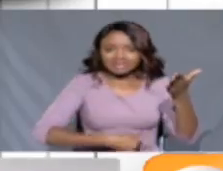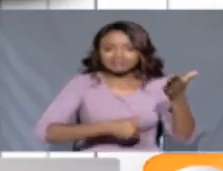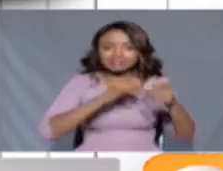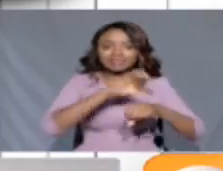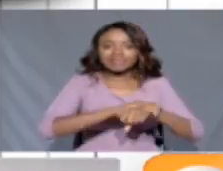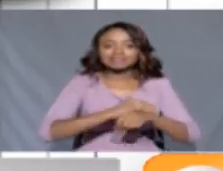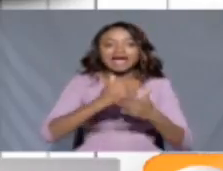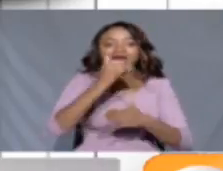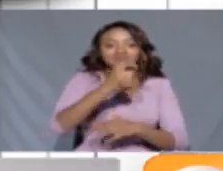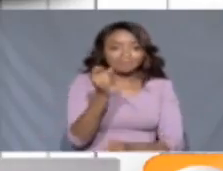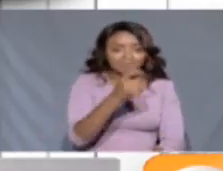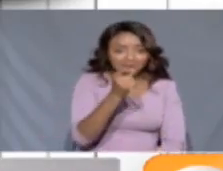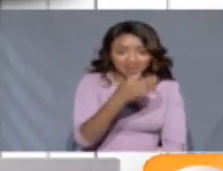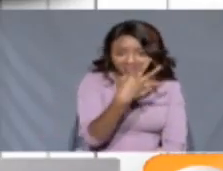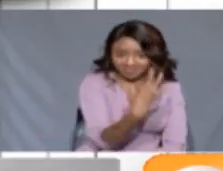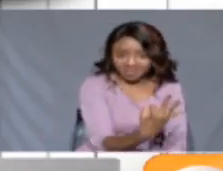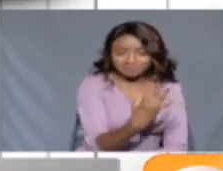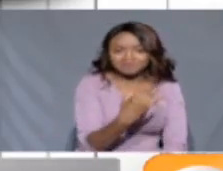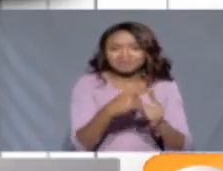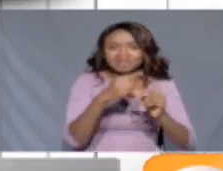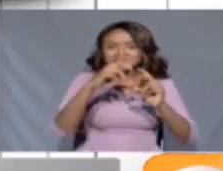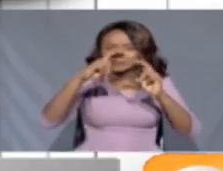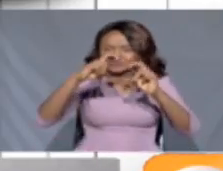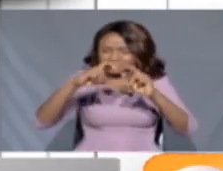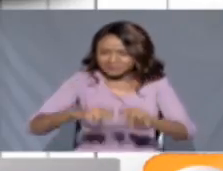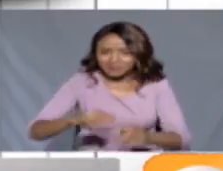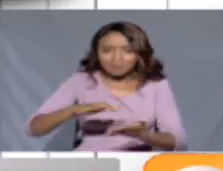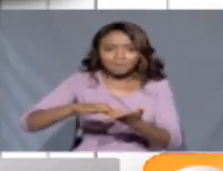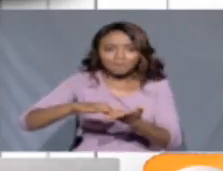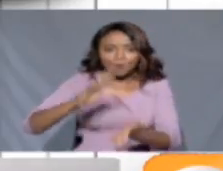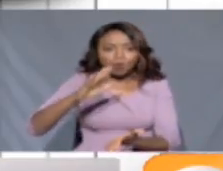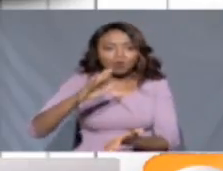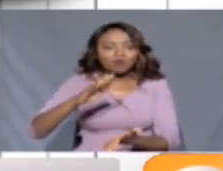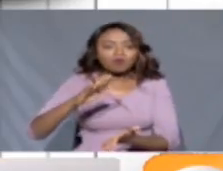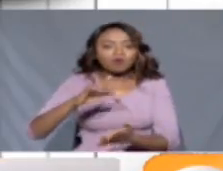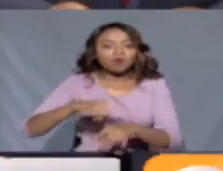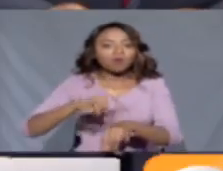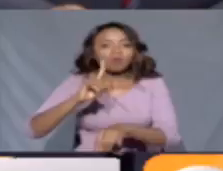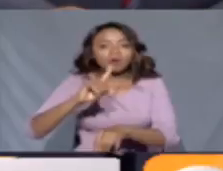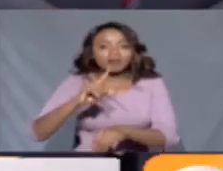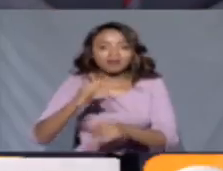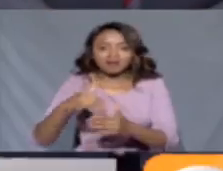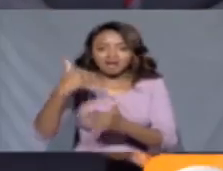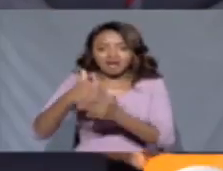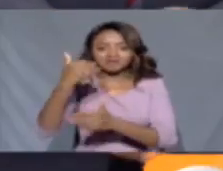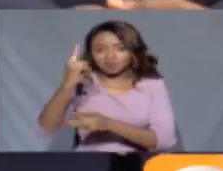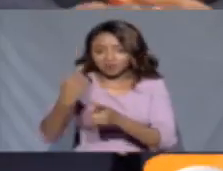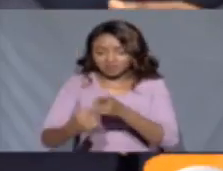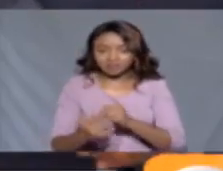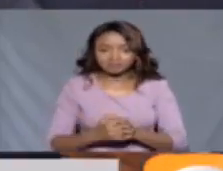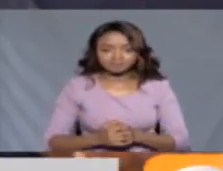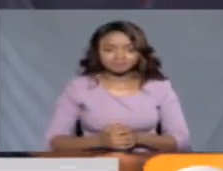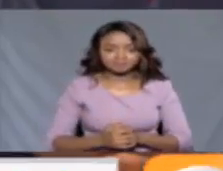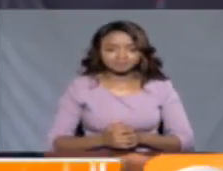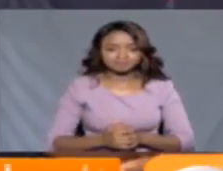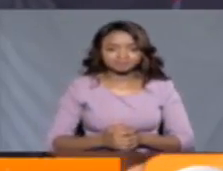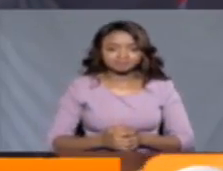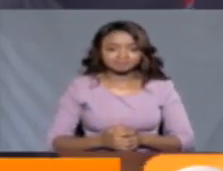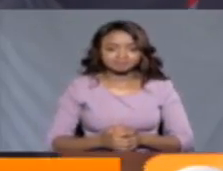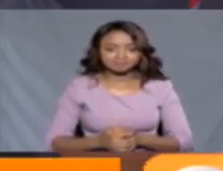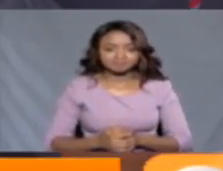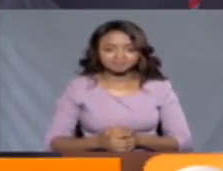in 3 months while further analysis is carried out. The basic reports of the census are expected to be released within